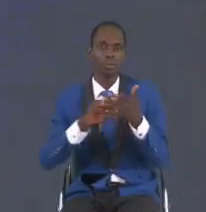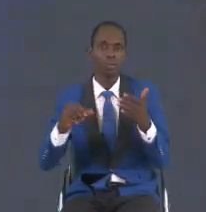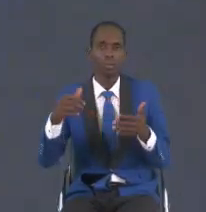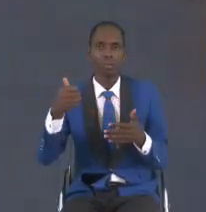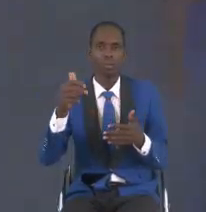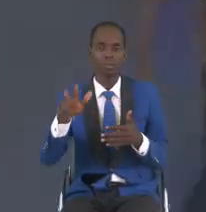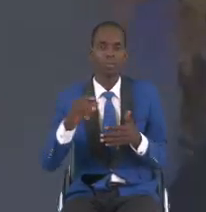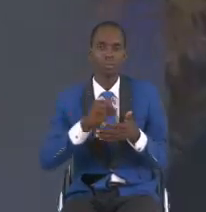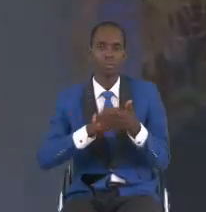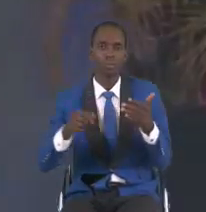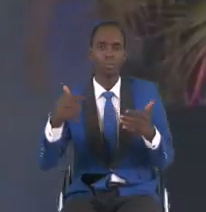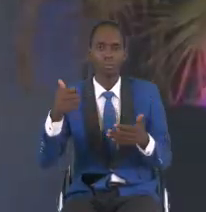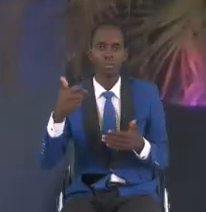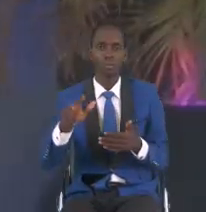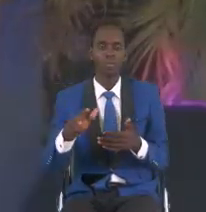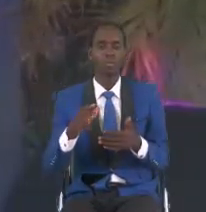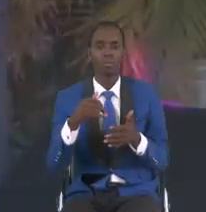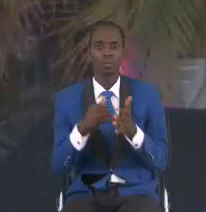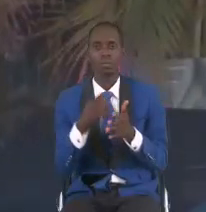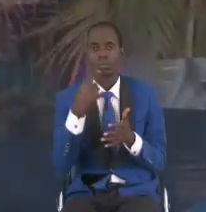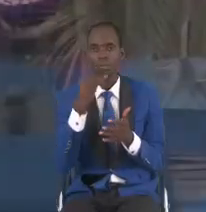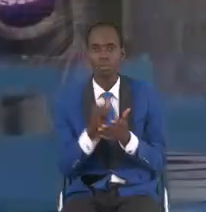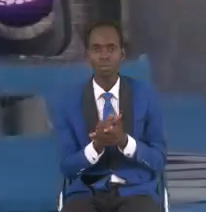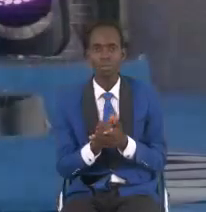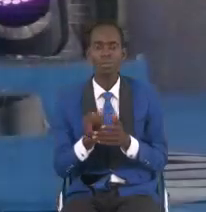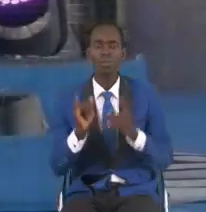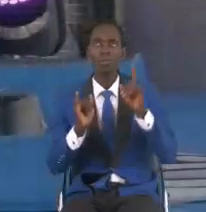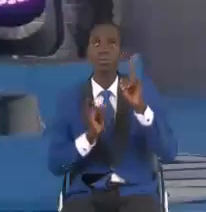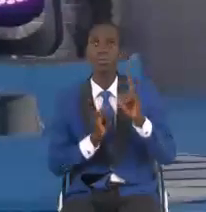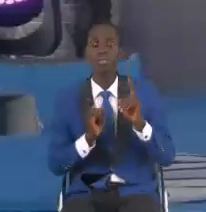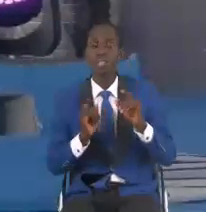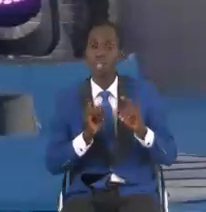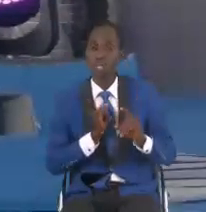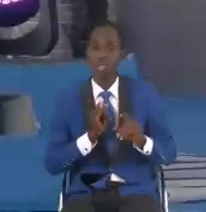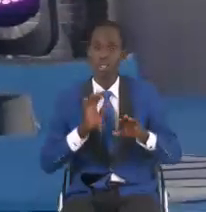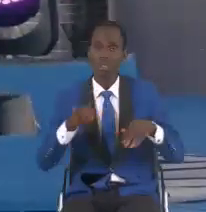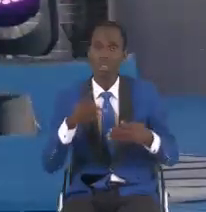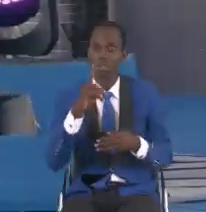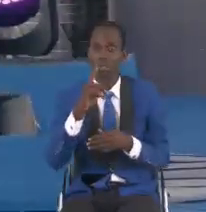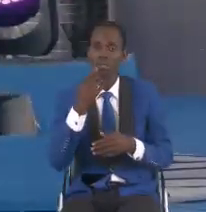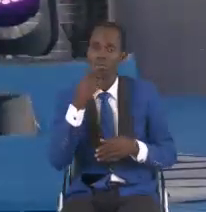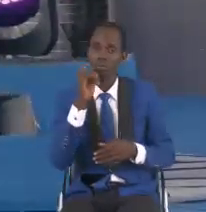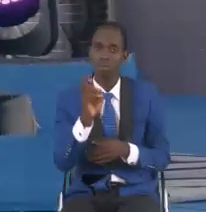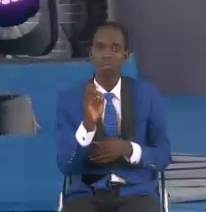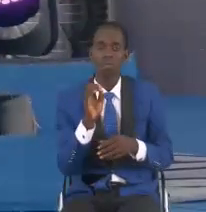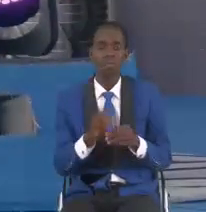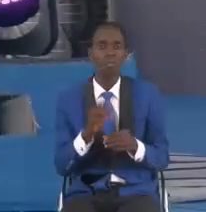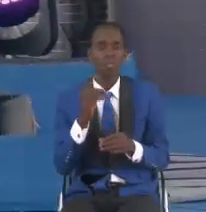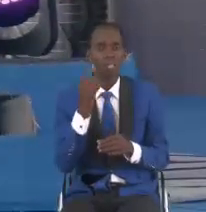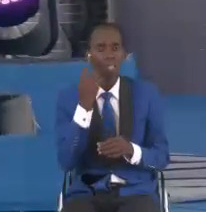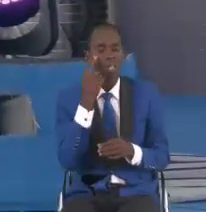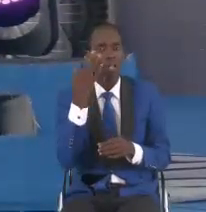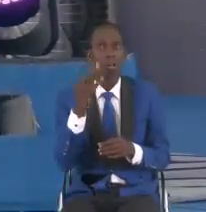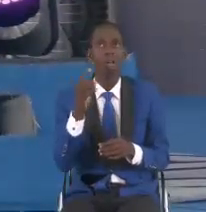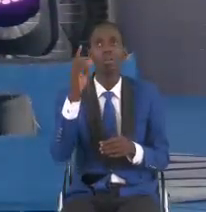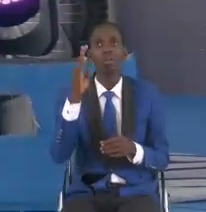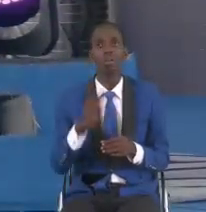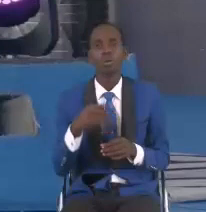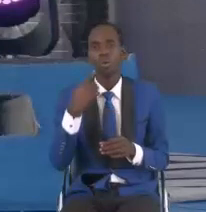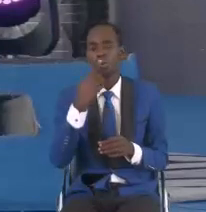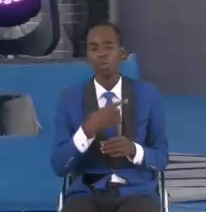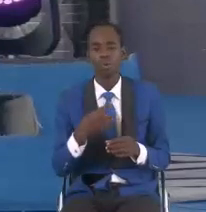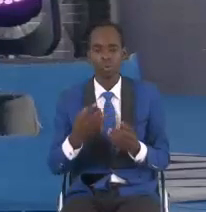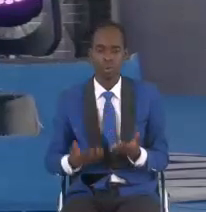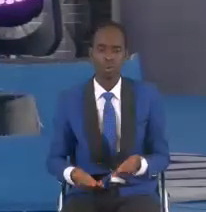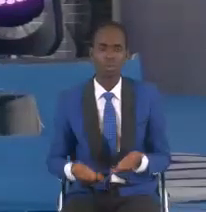verse 13, it tells us, I give thee charge in the sight of God, who quickeneth